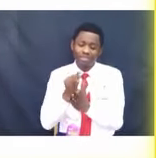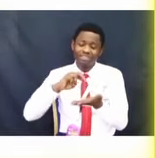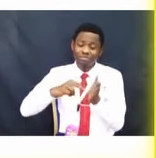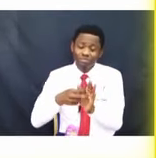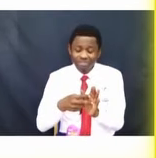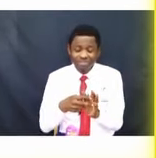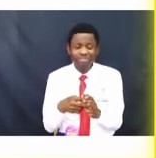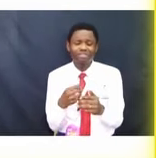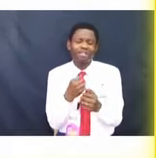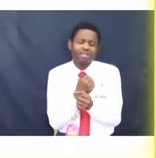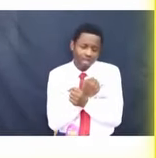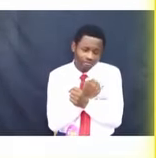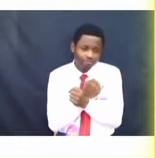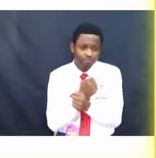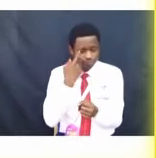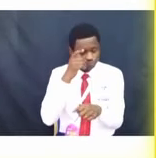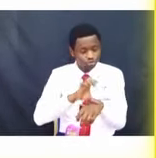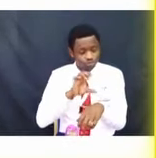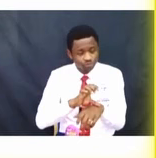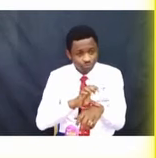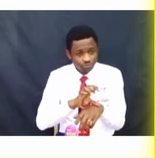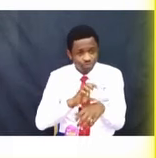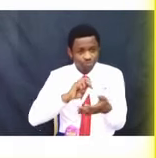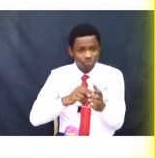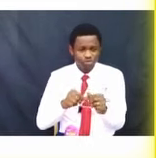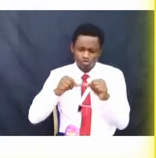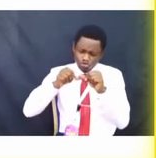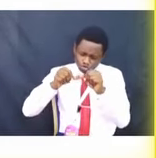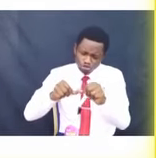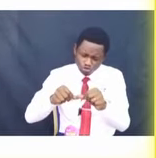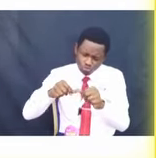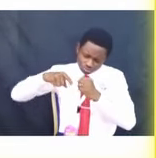loving the church. Loyalty means going the extra mile.